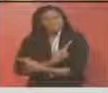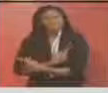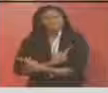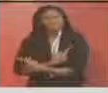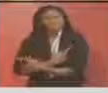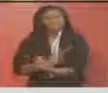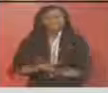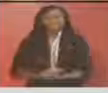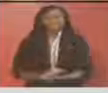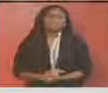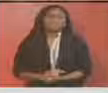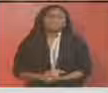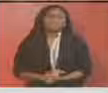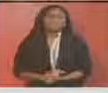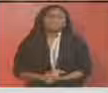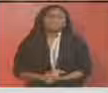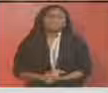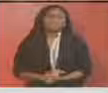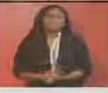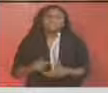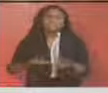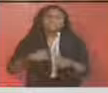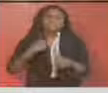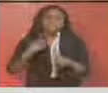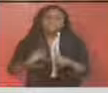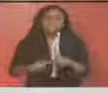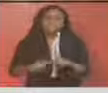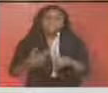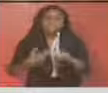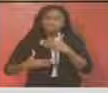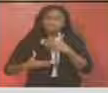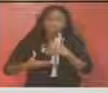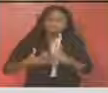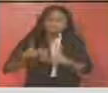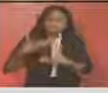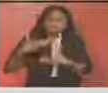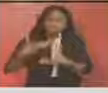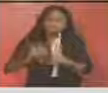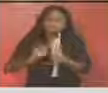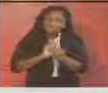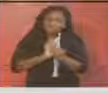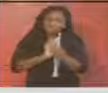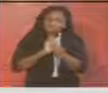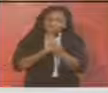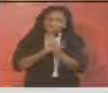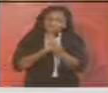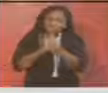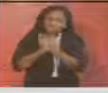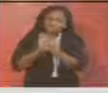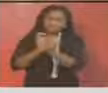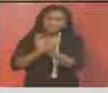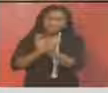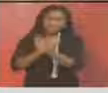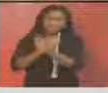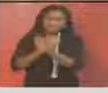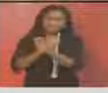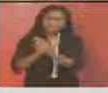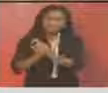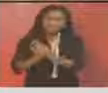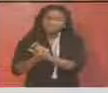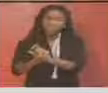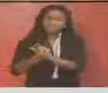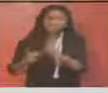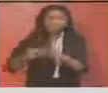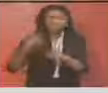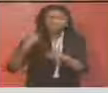as mutations accumulate over time, it becomes more likely that we will start to see variants with new properties,